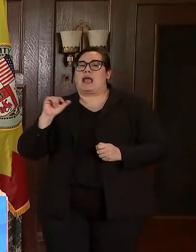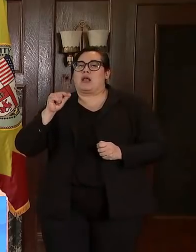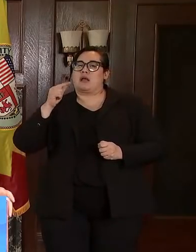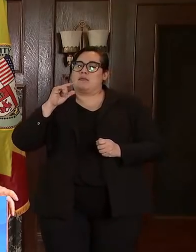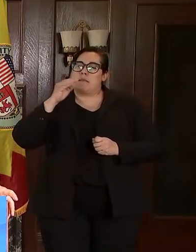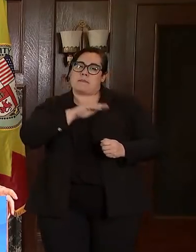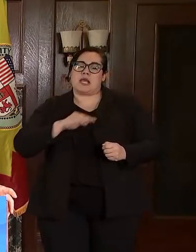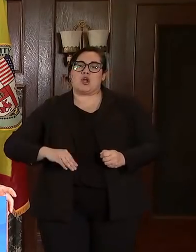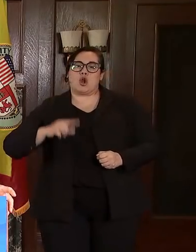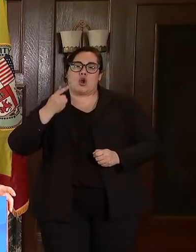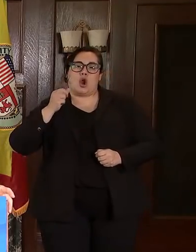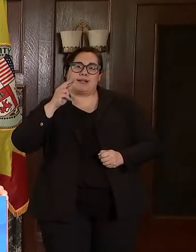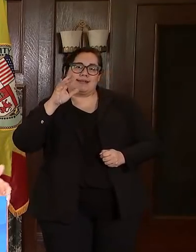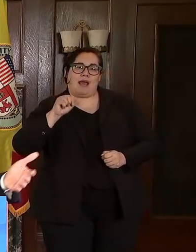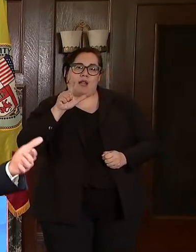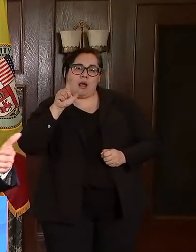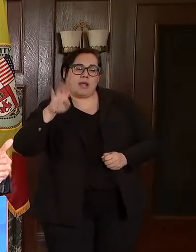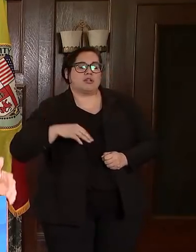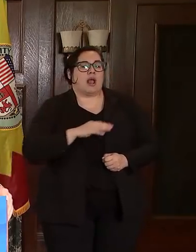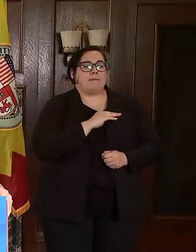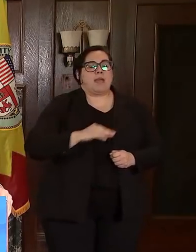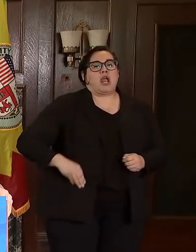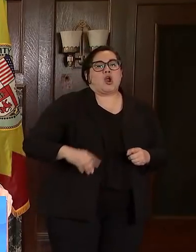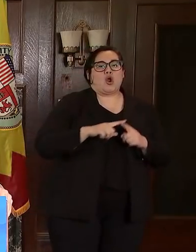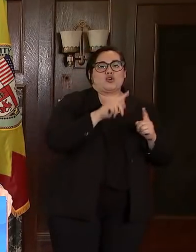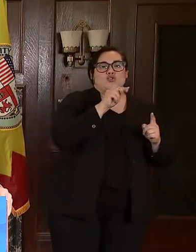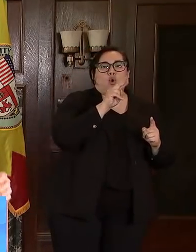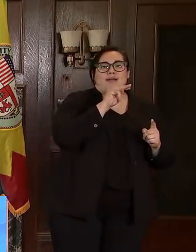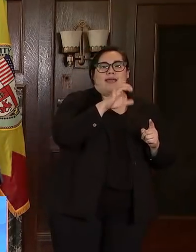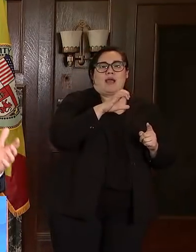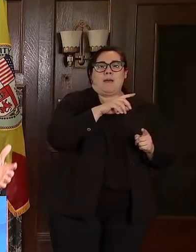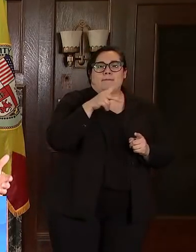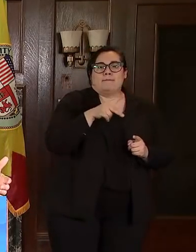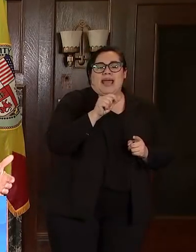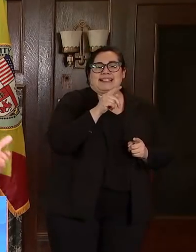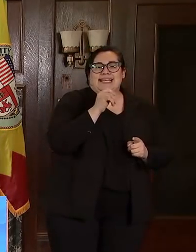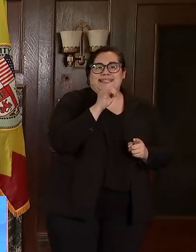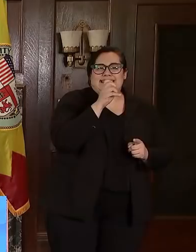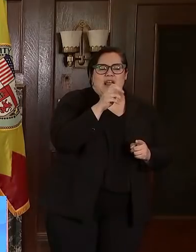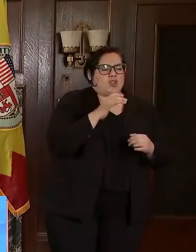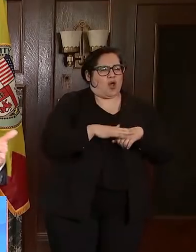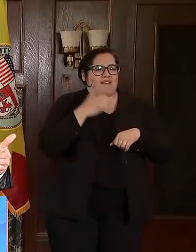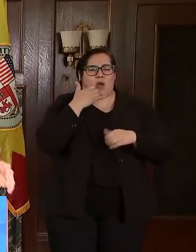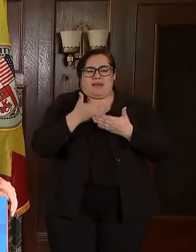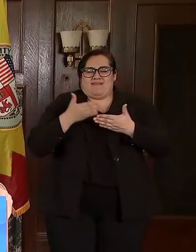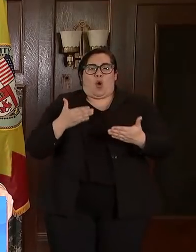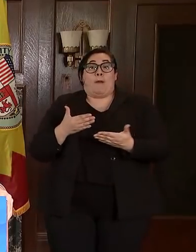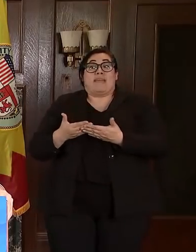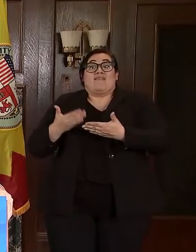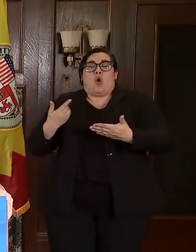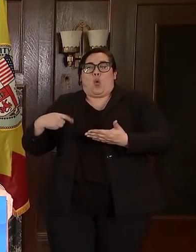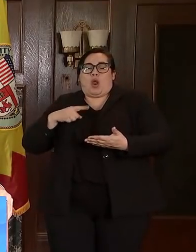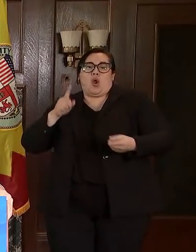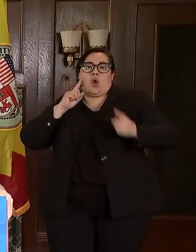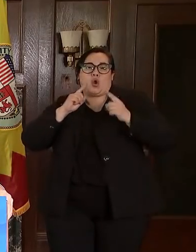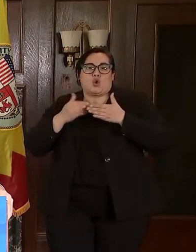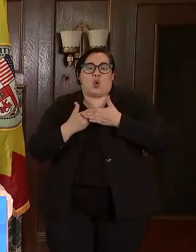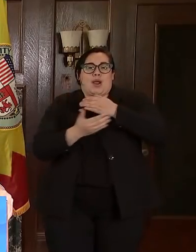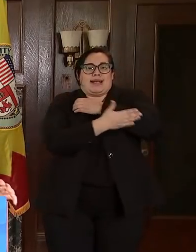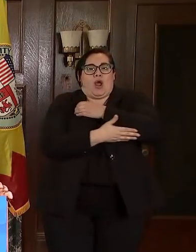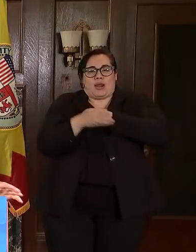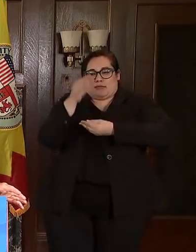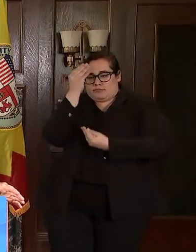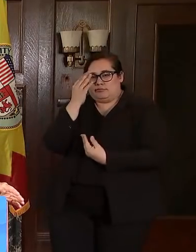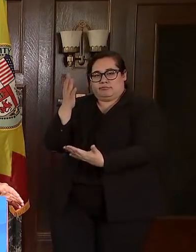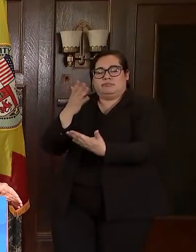and Mayor Tornick in Pasadena was on the phone earlier this morning with a lot of mayors before we heard the new county guidance. And